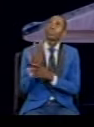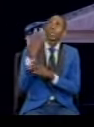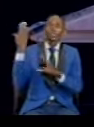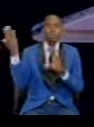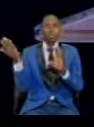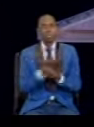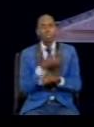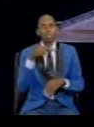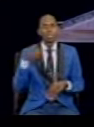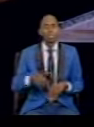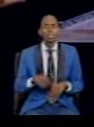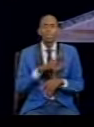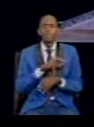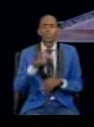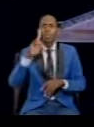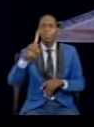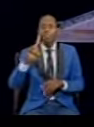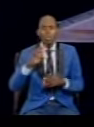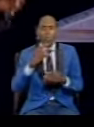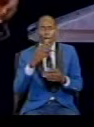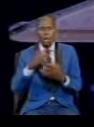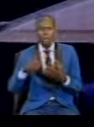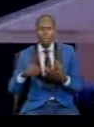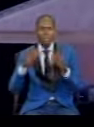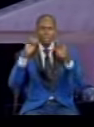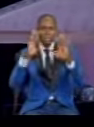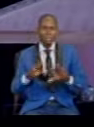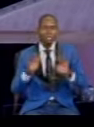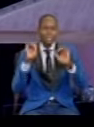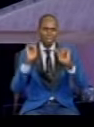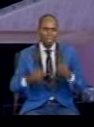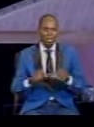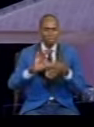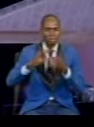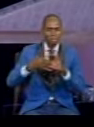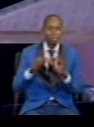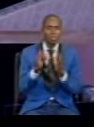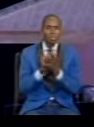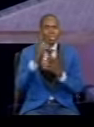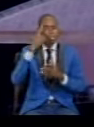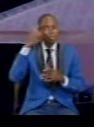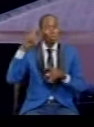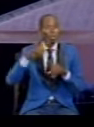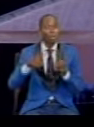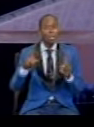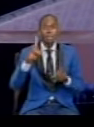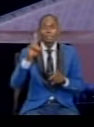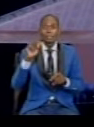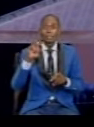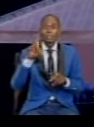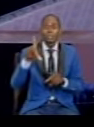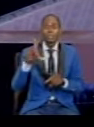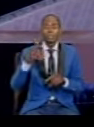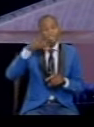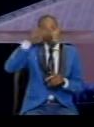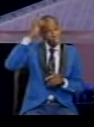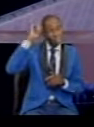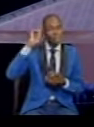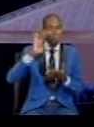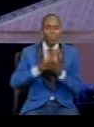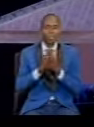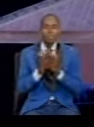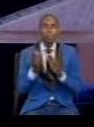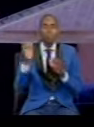dream to Nebuchadnezzar? No, they could not. Daniel became wiser than his